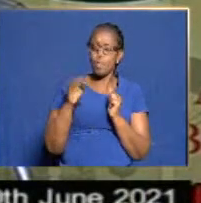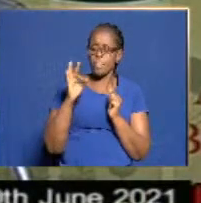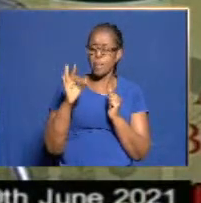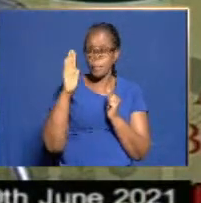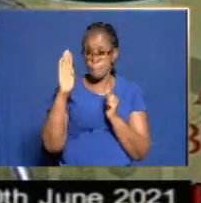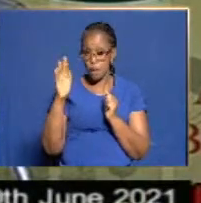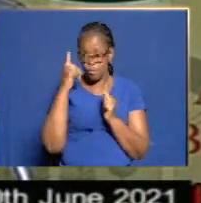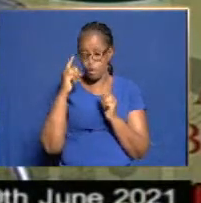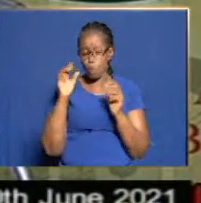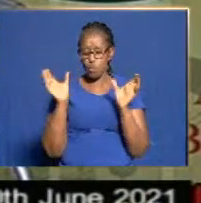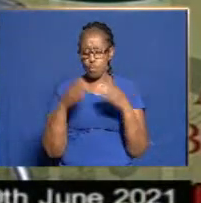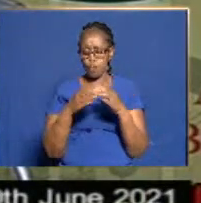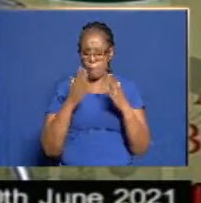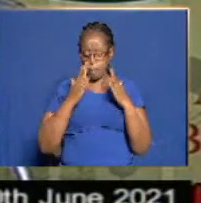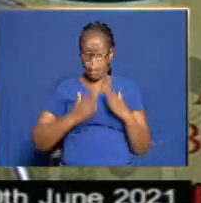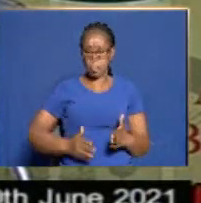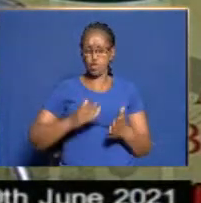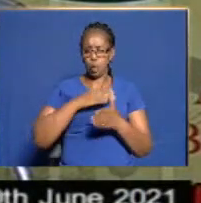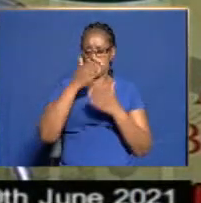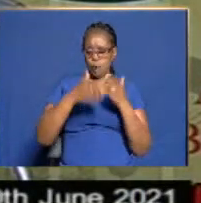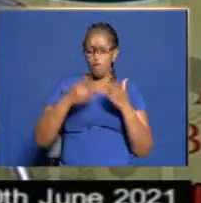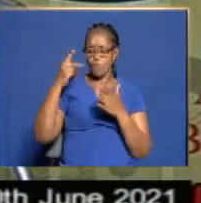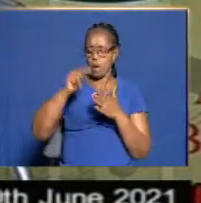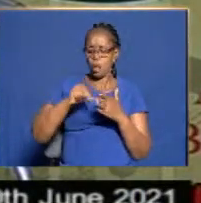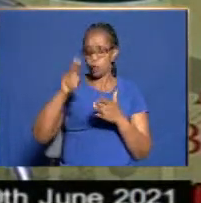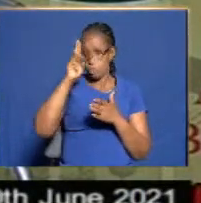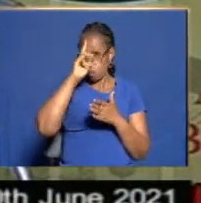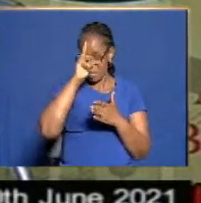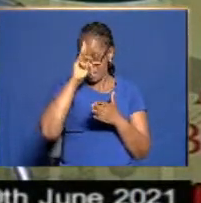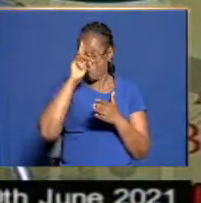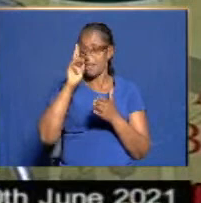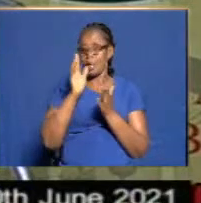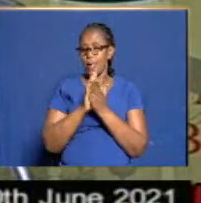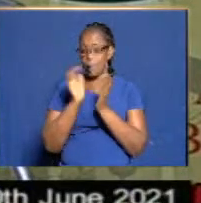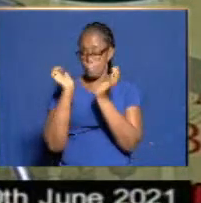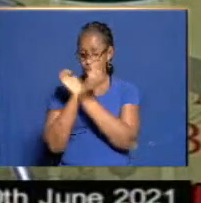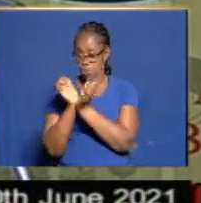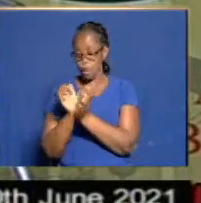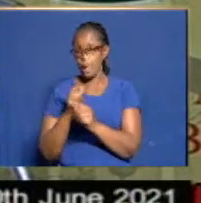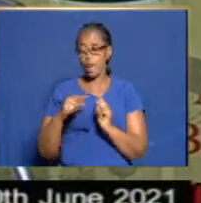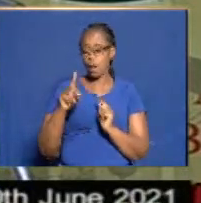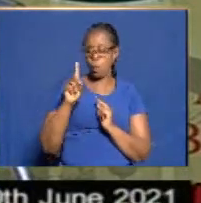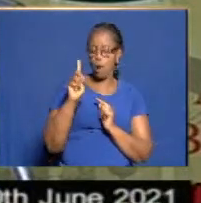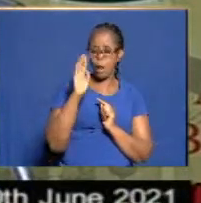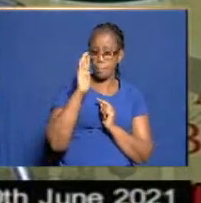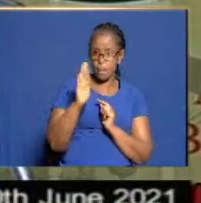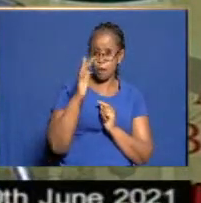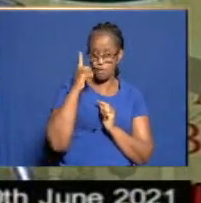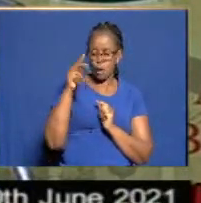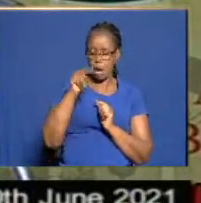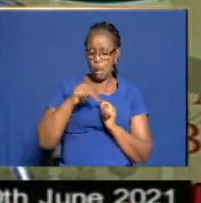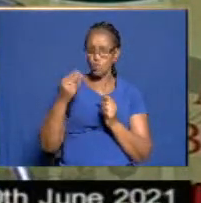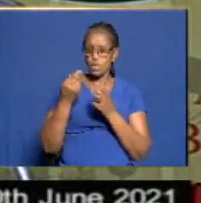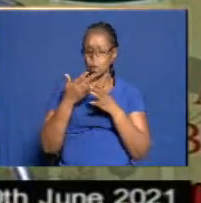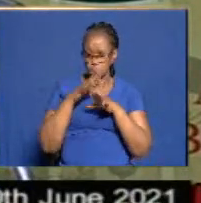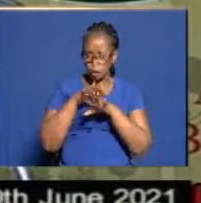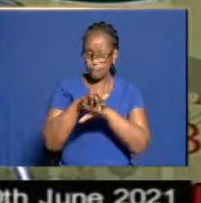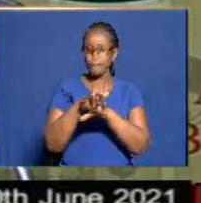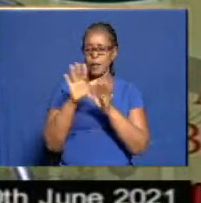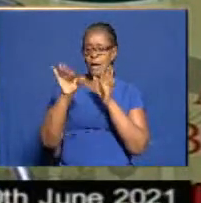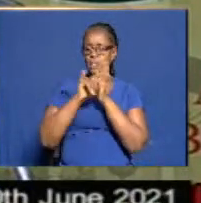the group personal insurance for the National Police and prisons, as well as KSH 1 billion for the National Integrated Identity Management